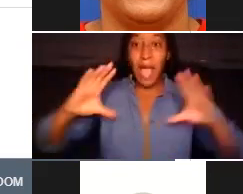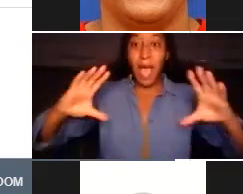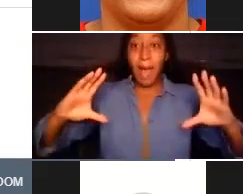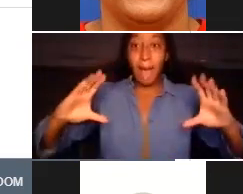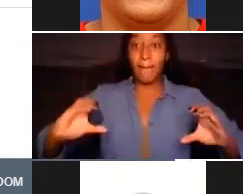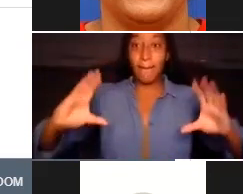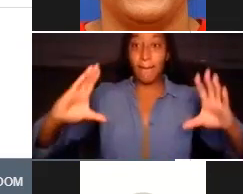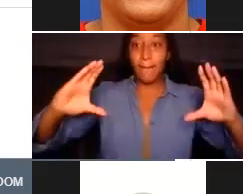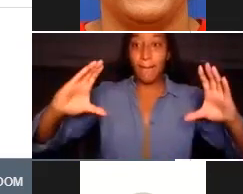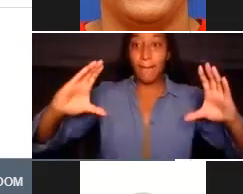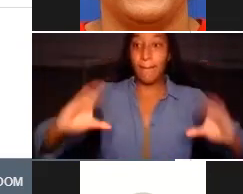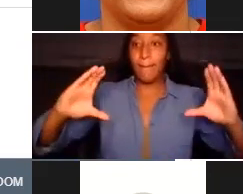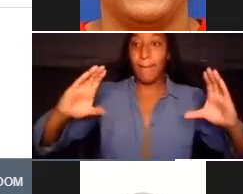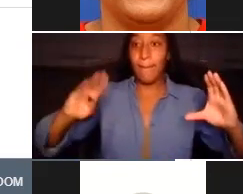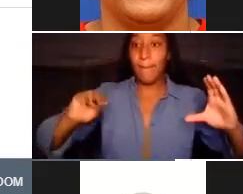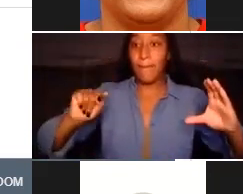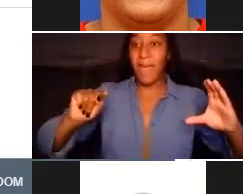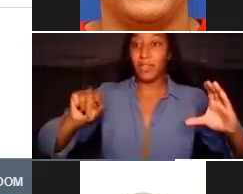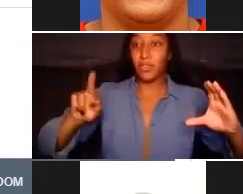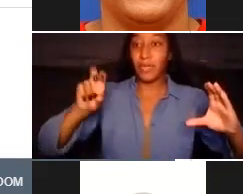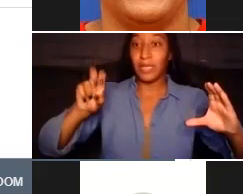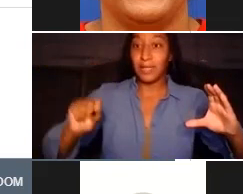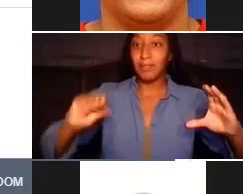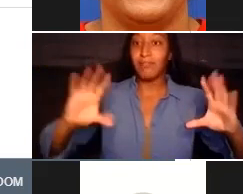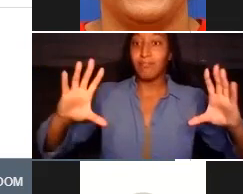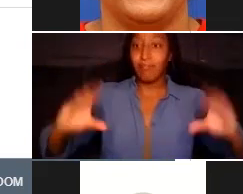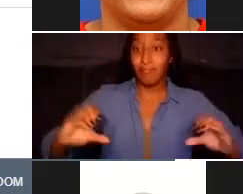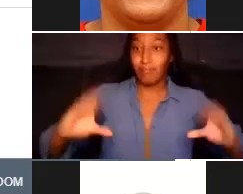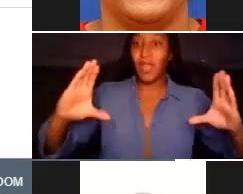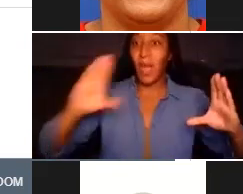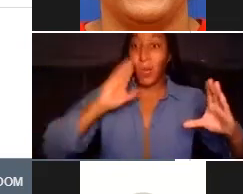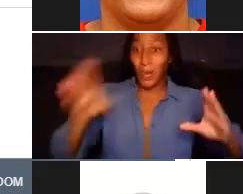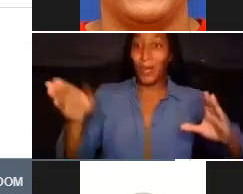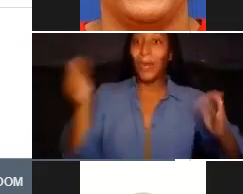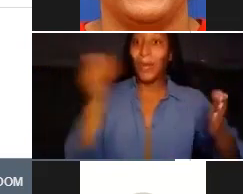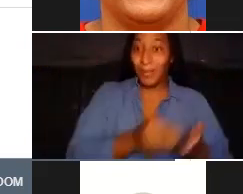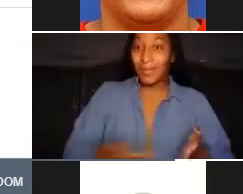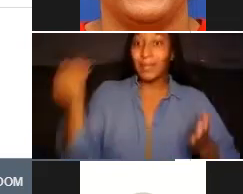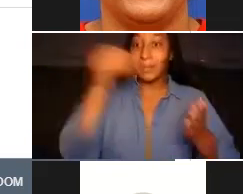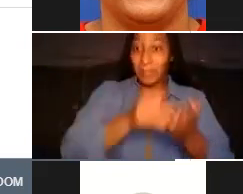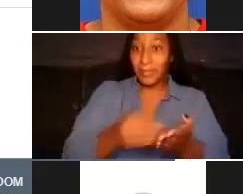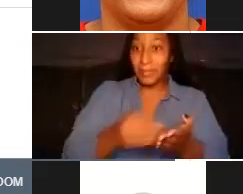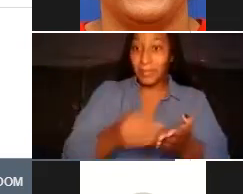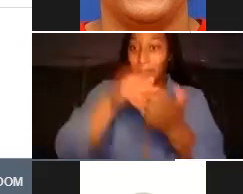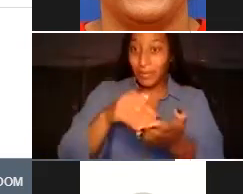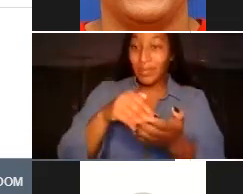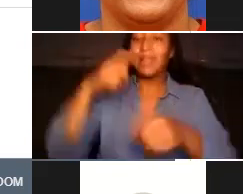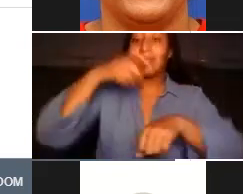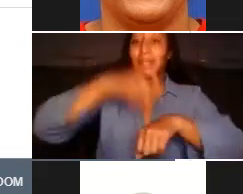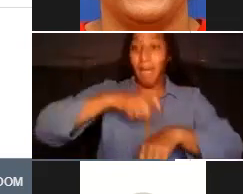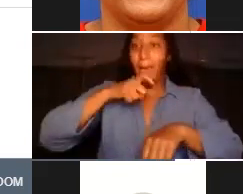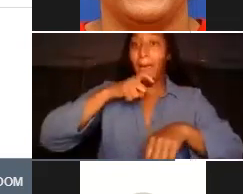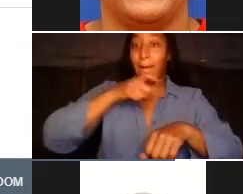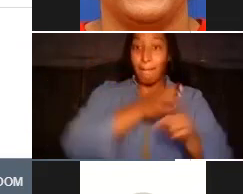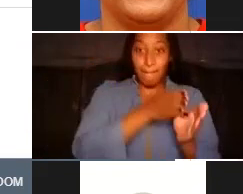periodically. So it has a period. The other important property is the frequency for periodic motion. And